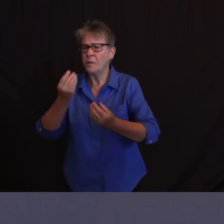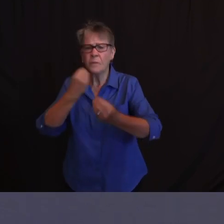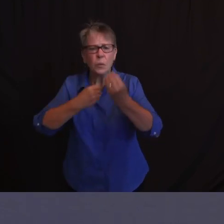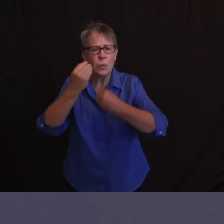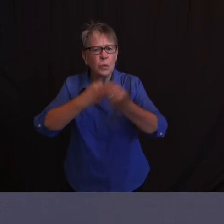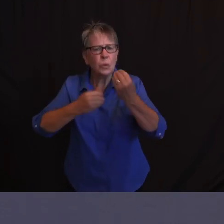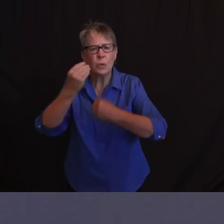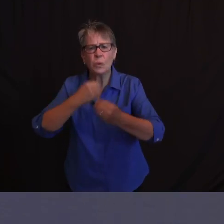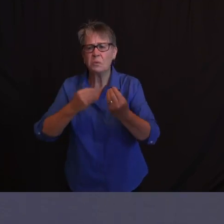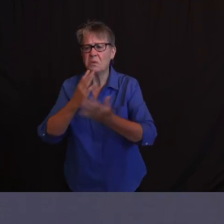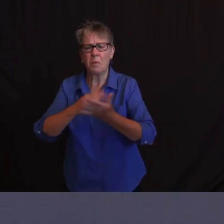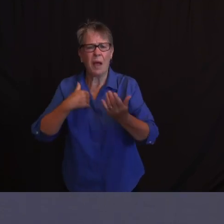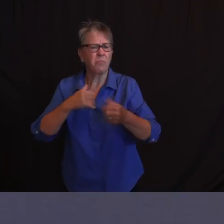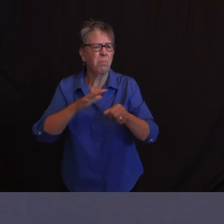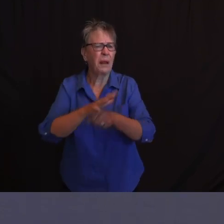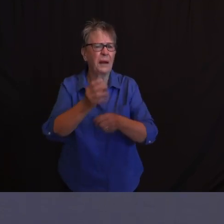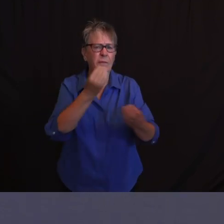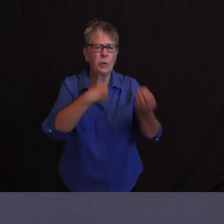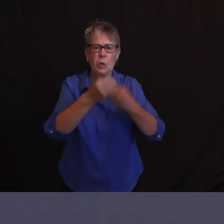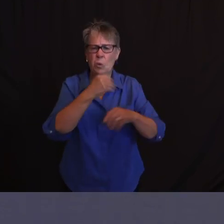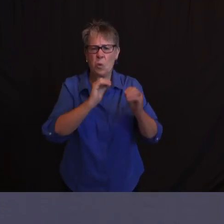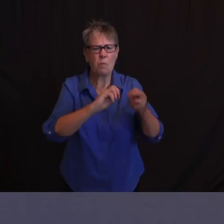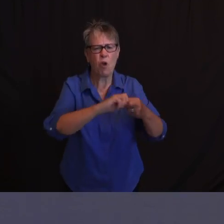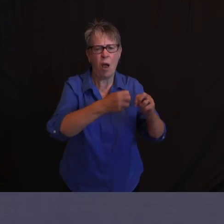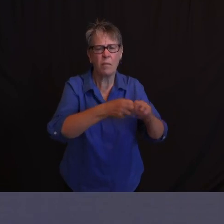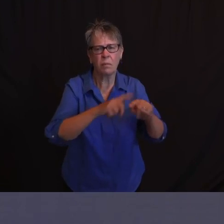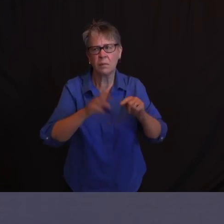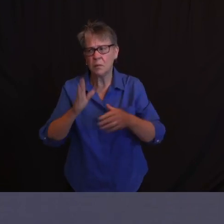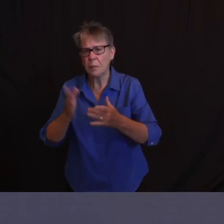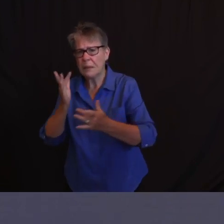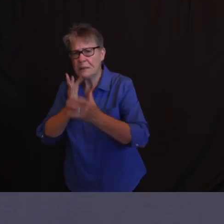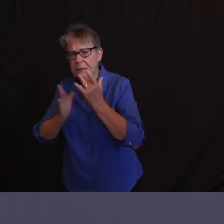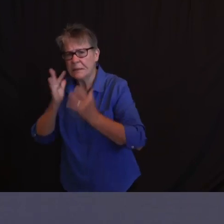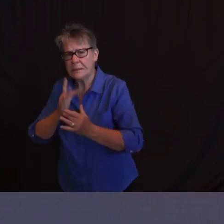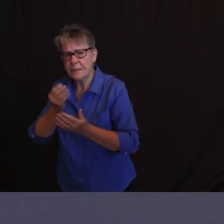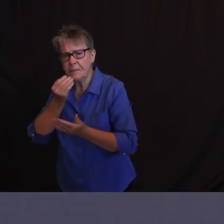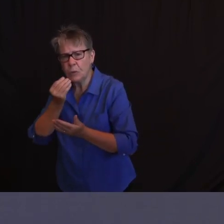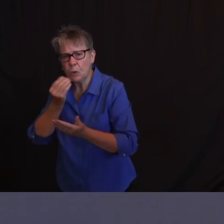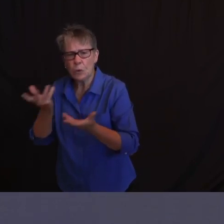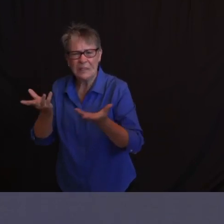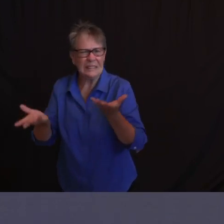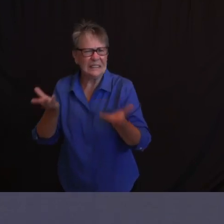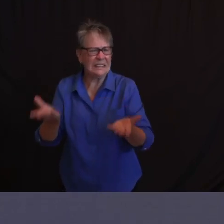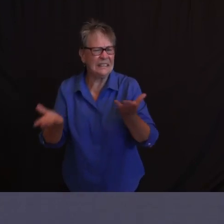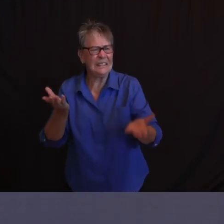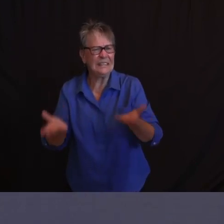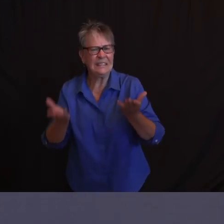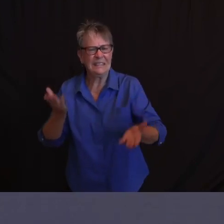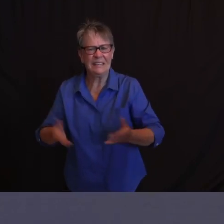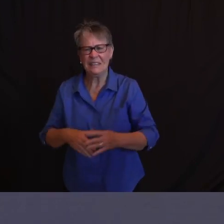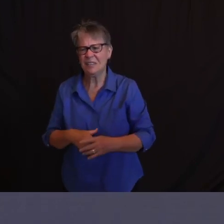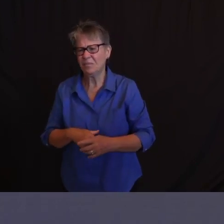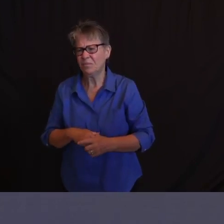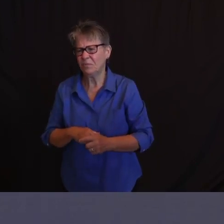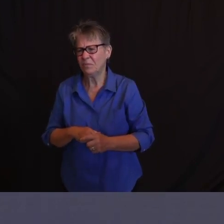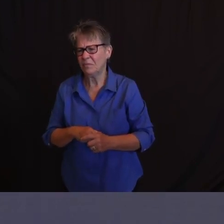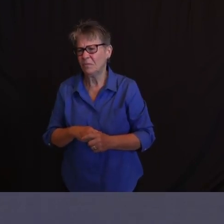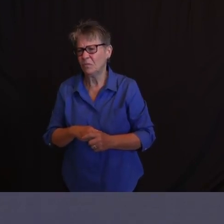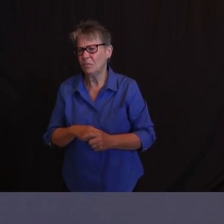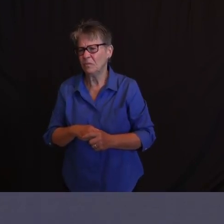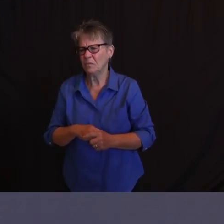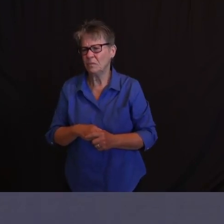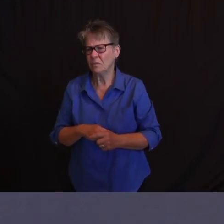kid to an older adult or someone with comorbidities is probably the toughest nut to crack in this whole process. Thank